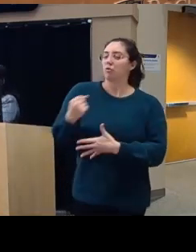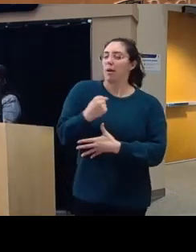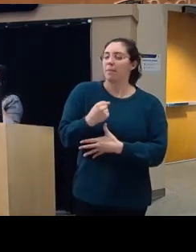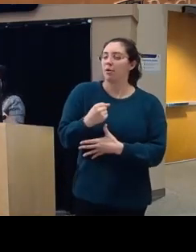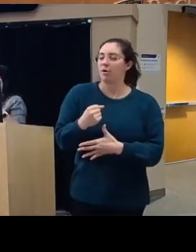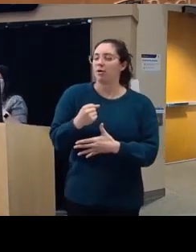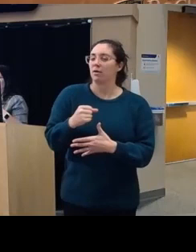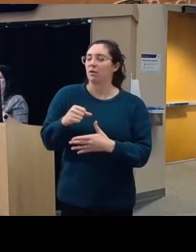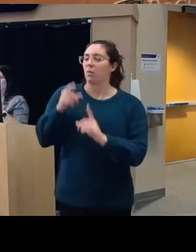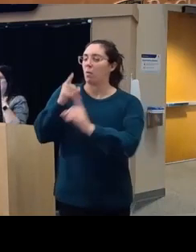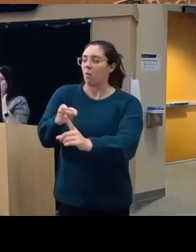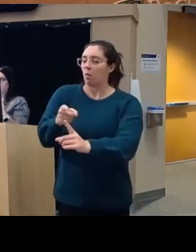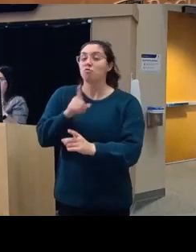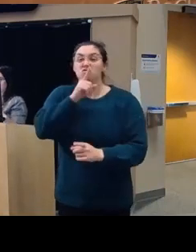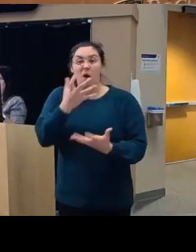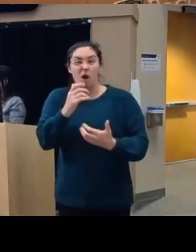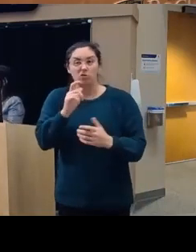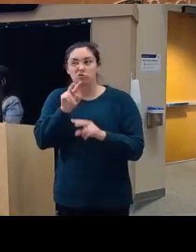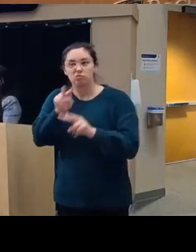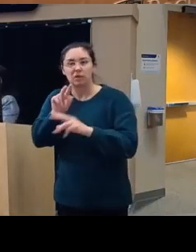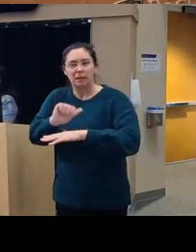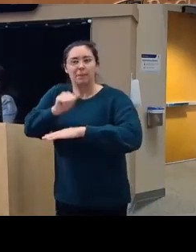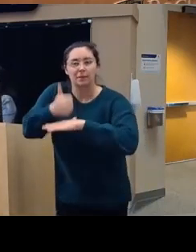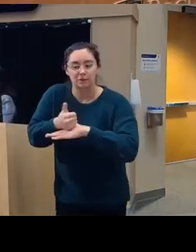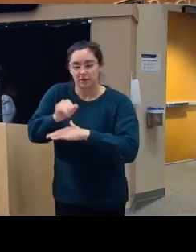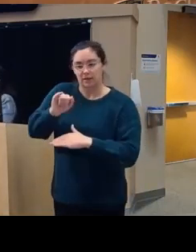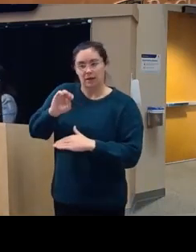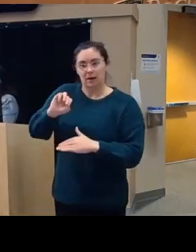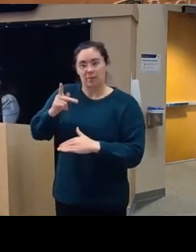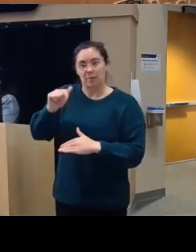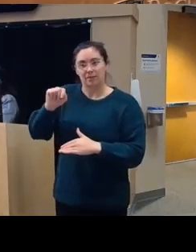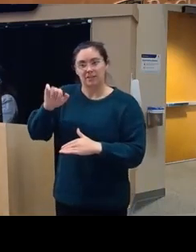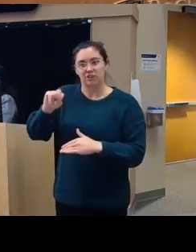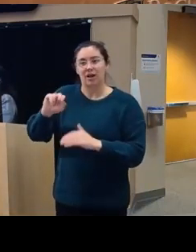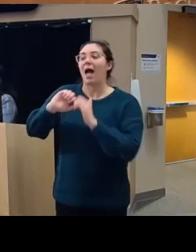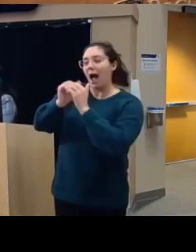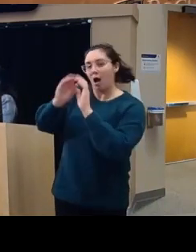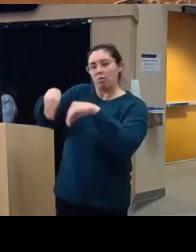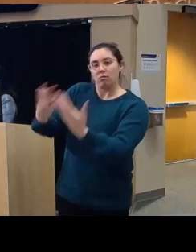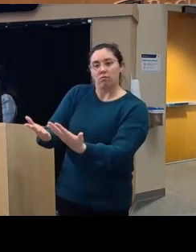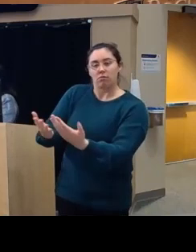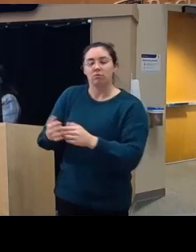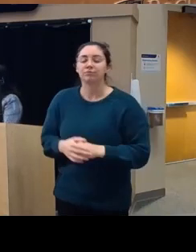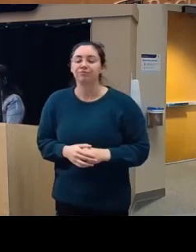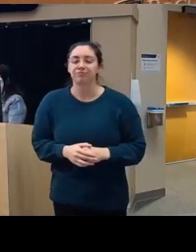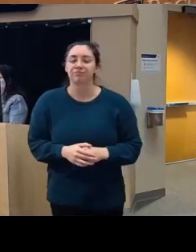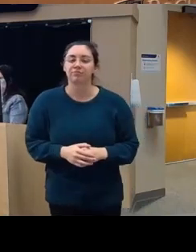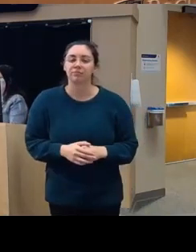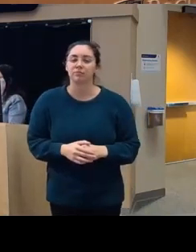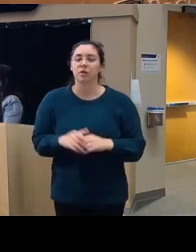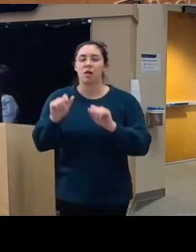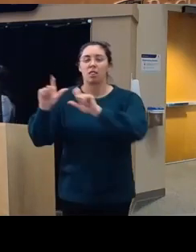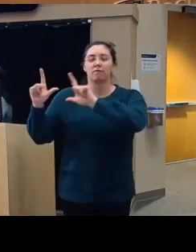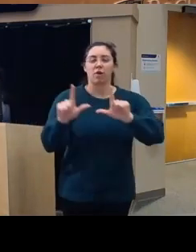still look at weight, but I really want to look at an implementation outcome, like whether it can be delivered. So that's what this was. So it takes a little bit